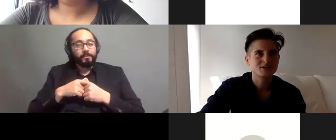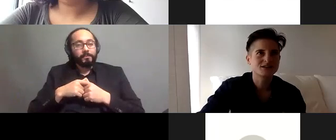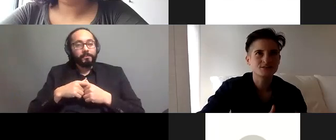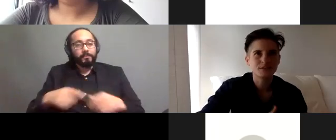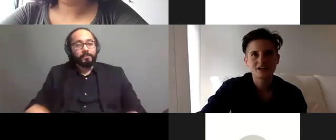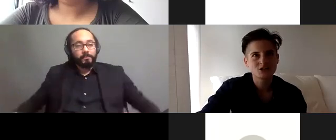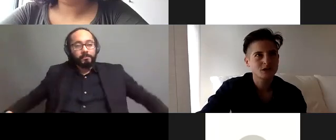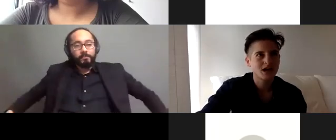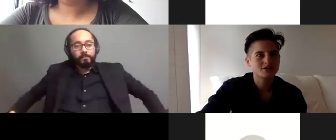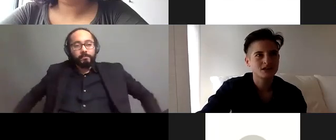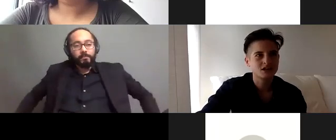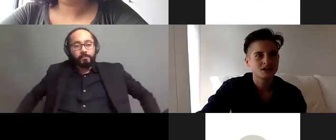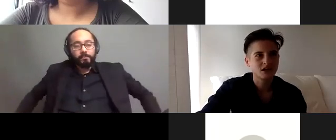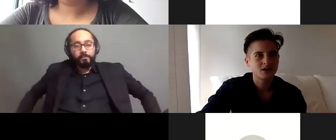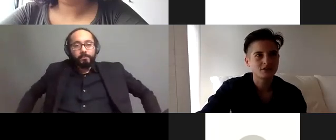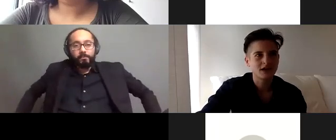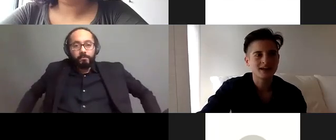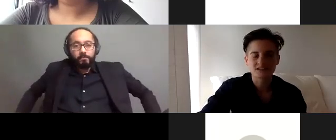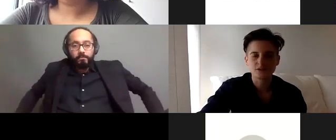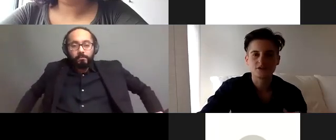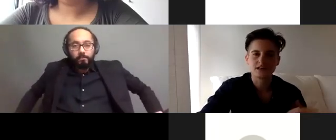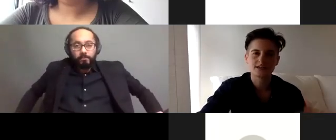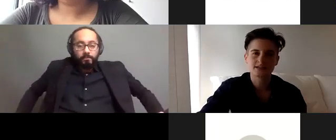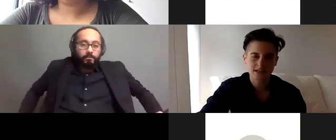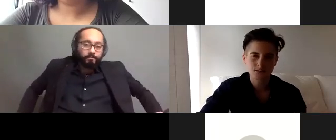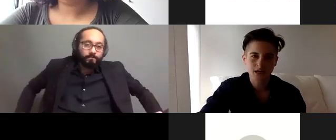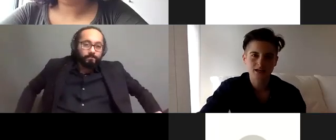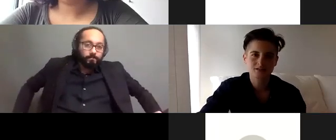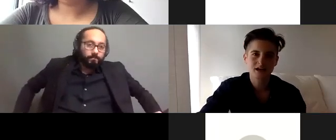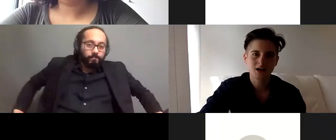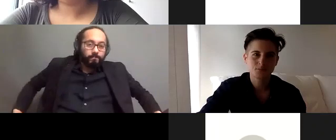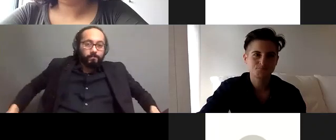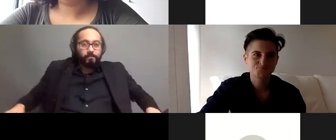So there's these barriers where I still feel very unseen by,